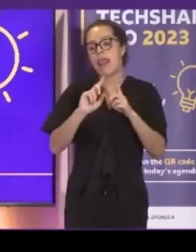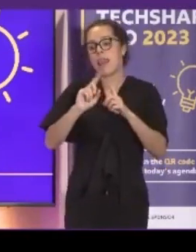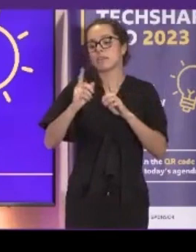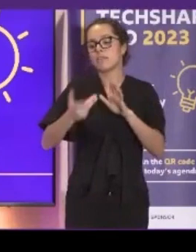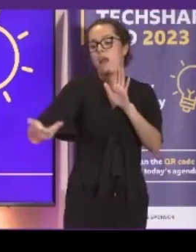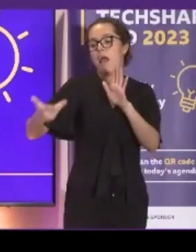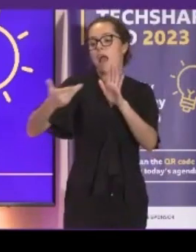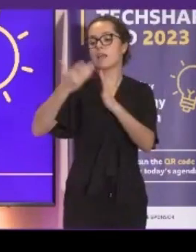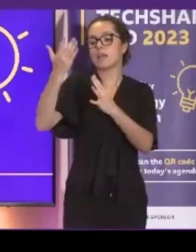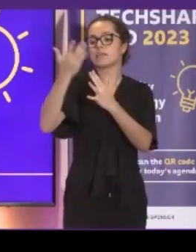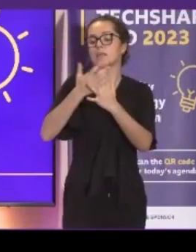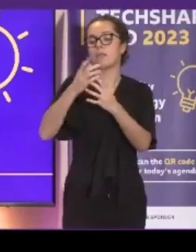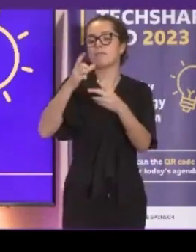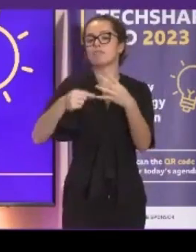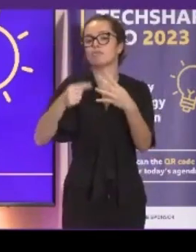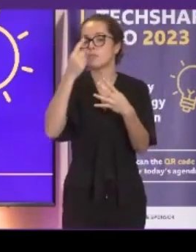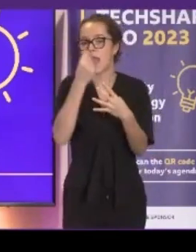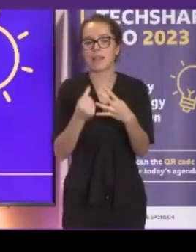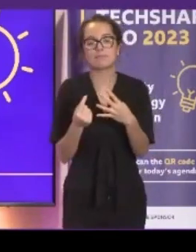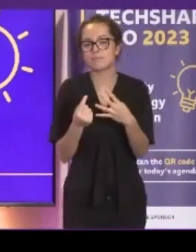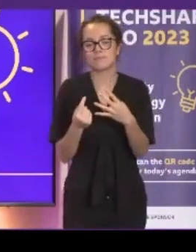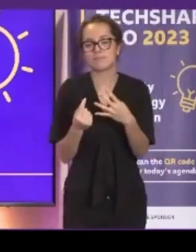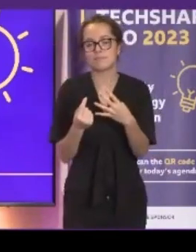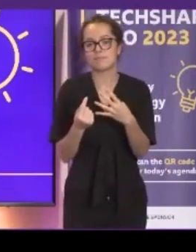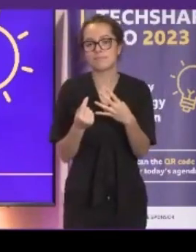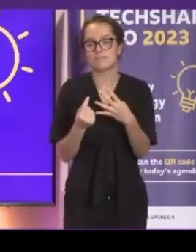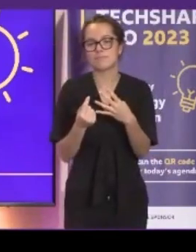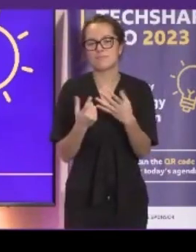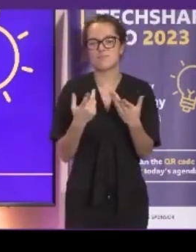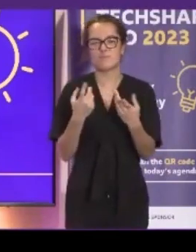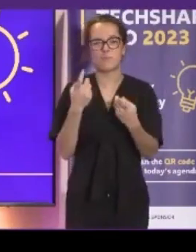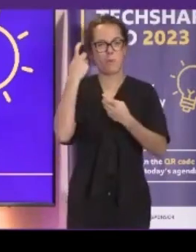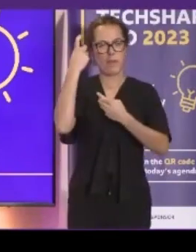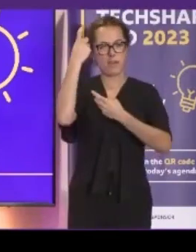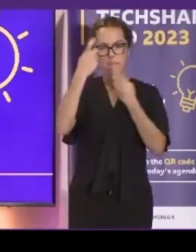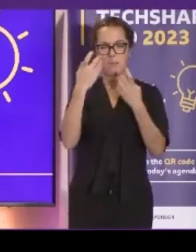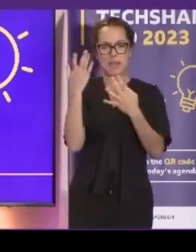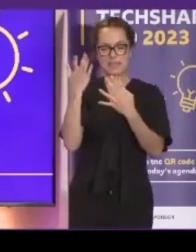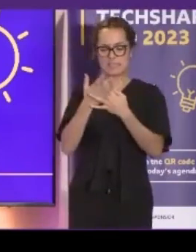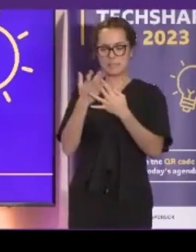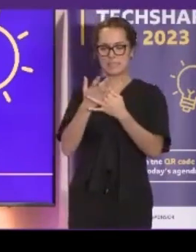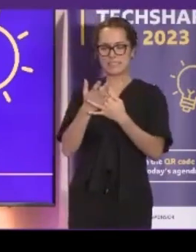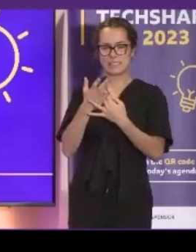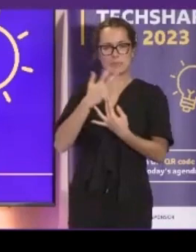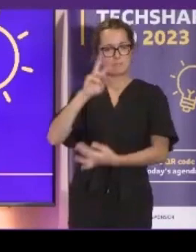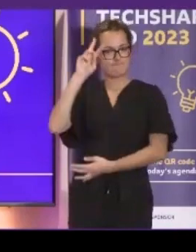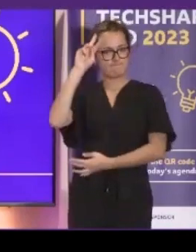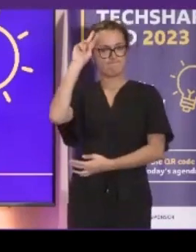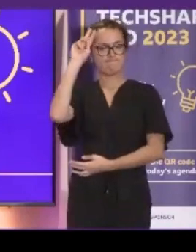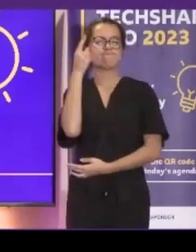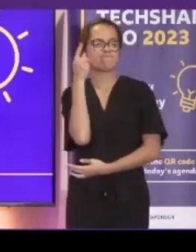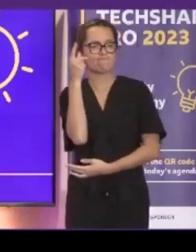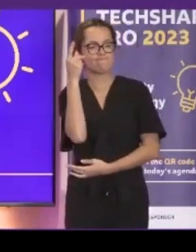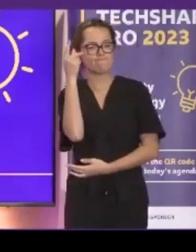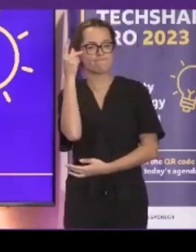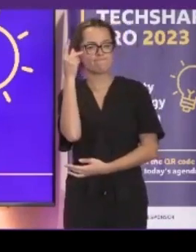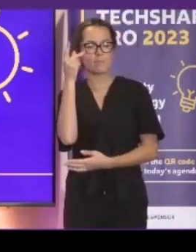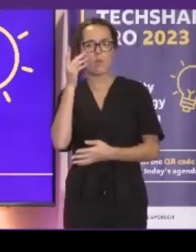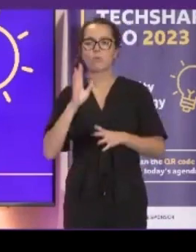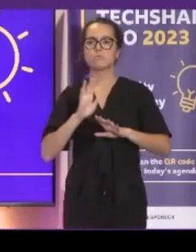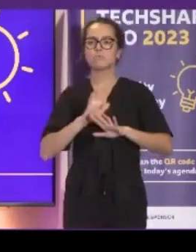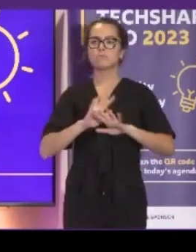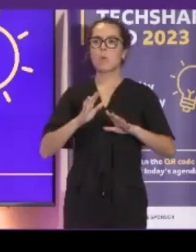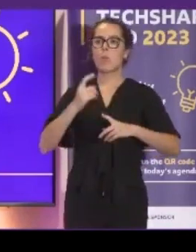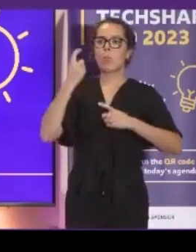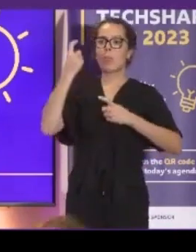that's already been created. When we think about accessibility, we need a different mindset. It's not a question of,